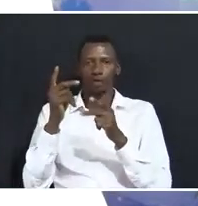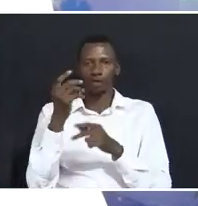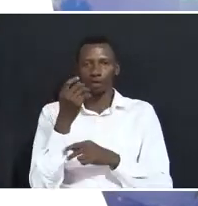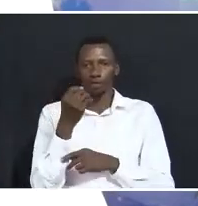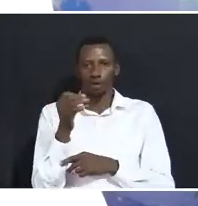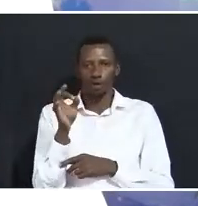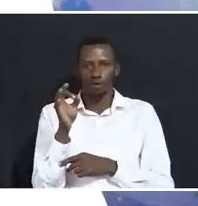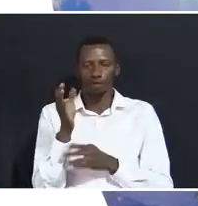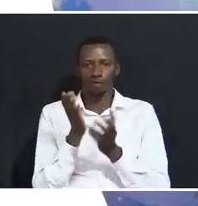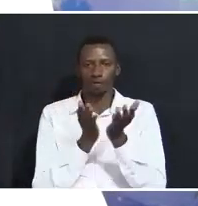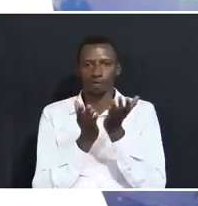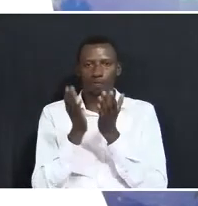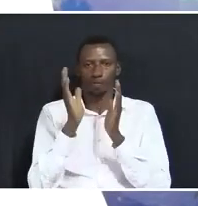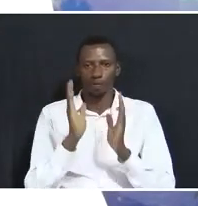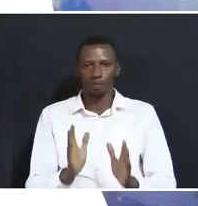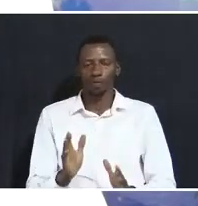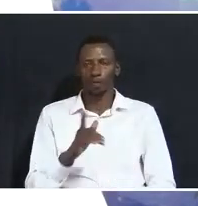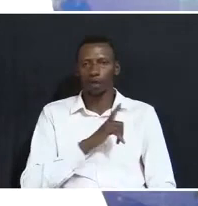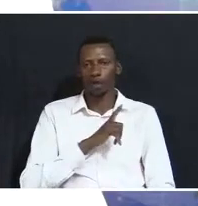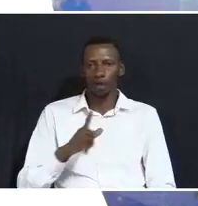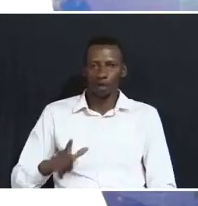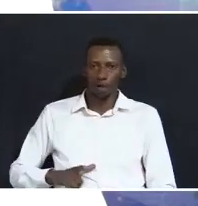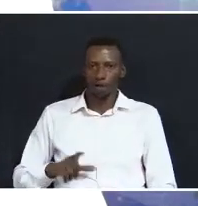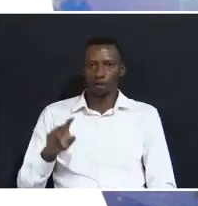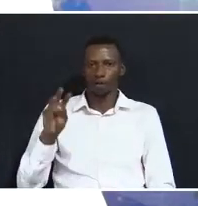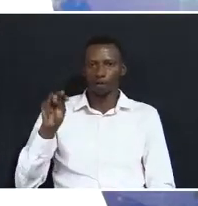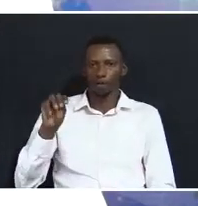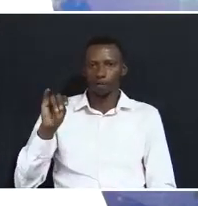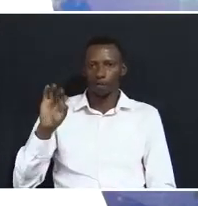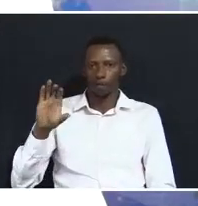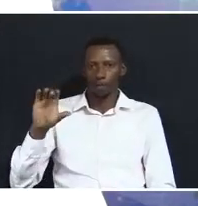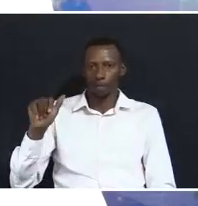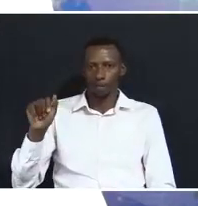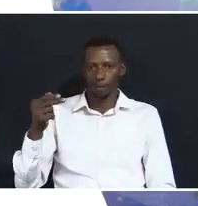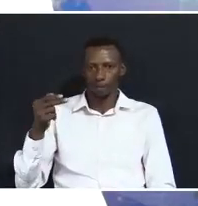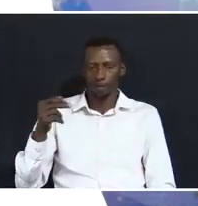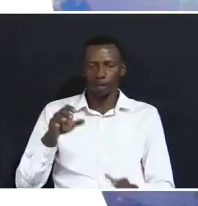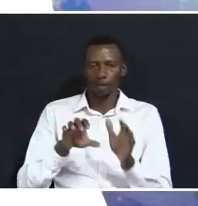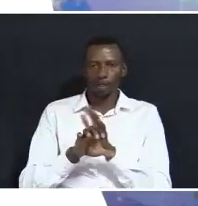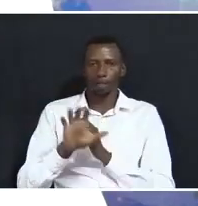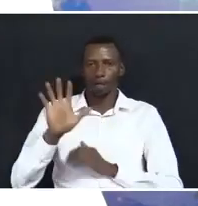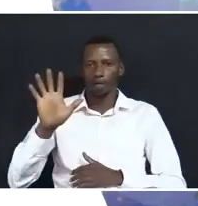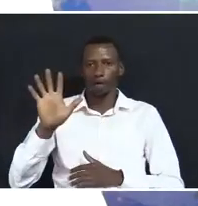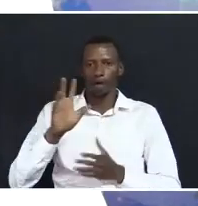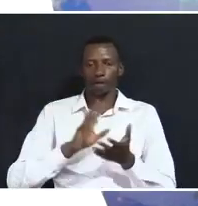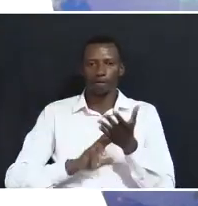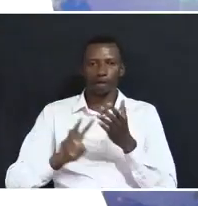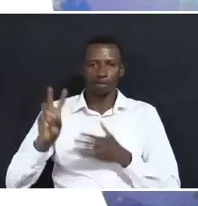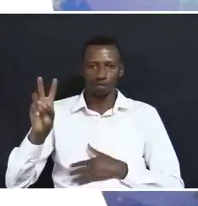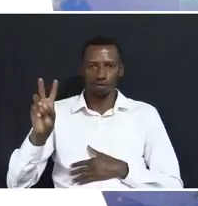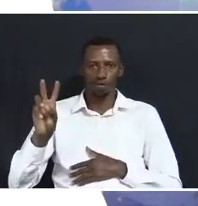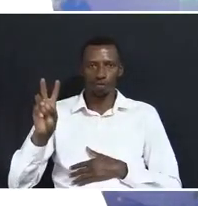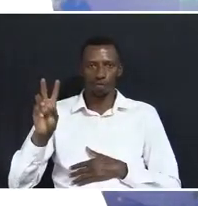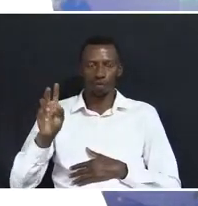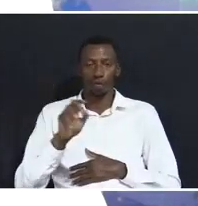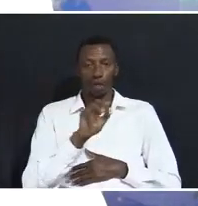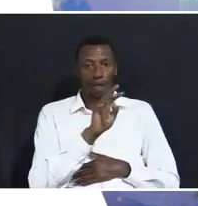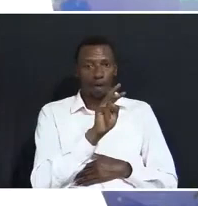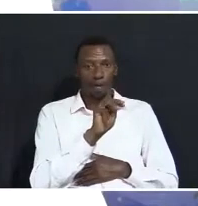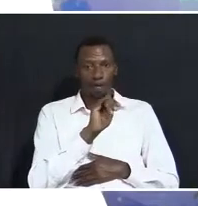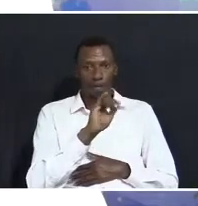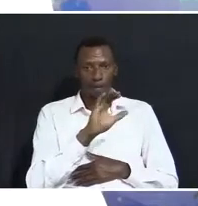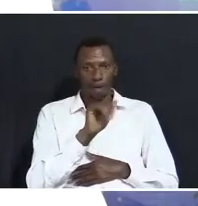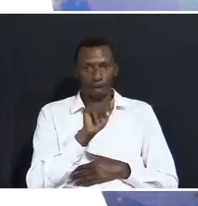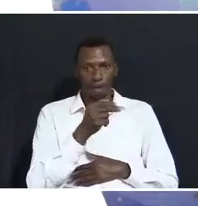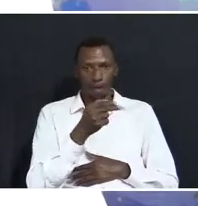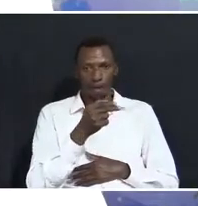the servant of the Lord, Micah, chapter 5 and verse 2. Matthew was 2 verse 5, but Micah is